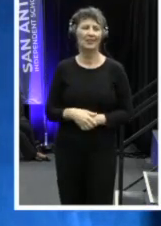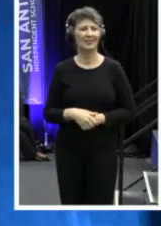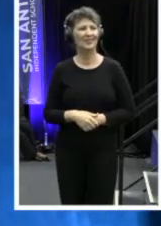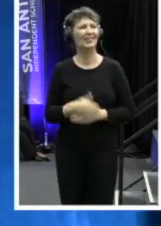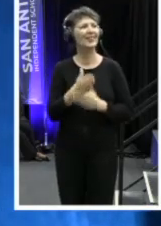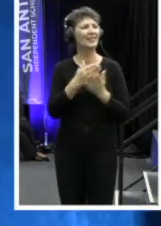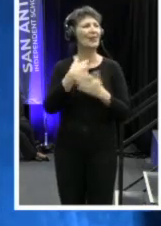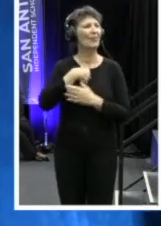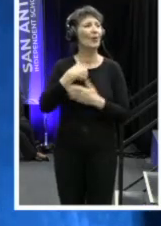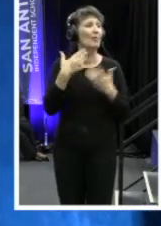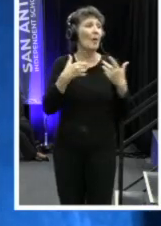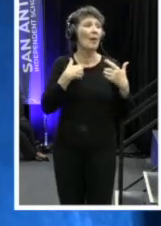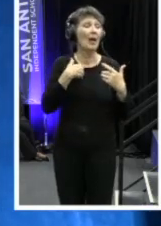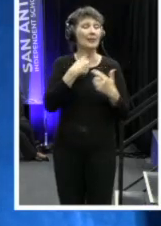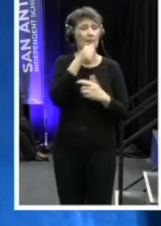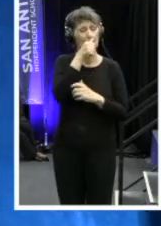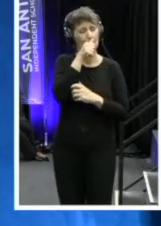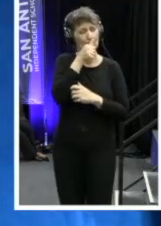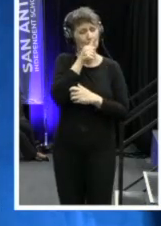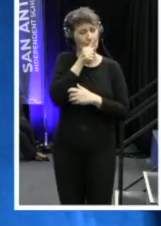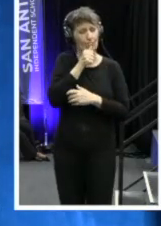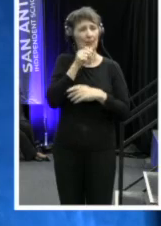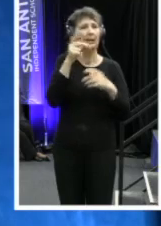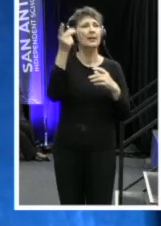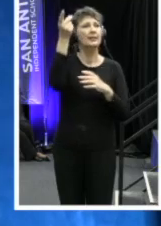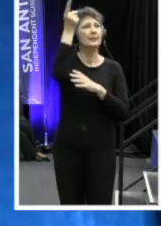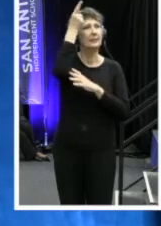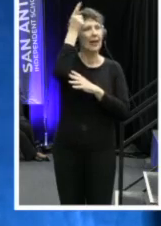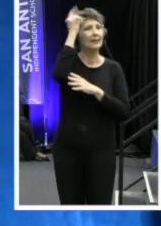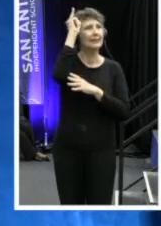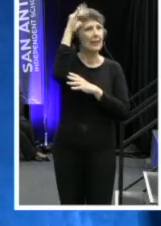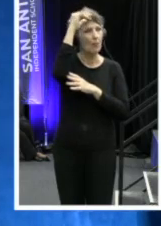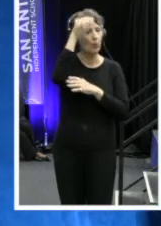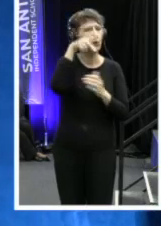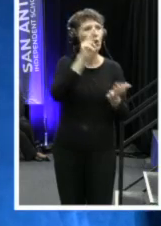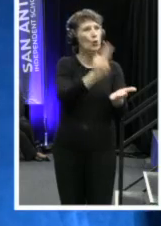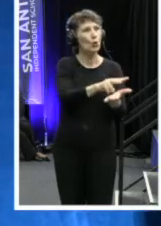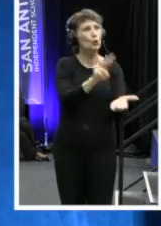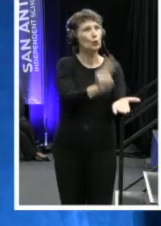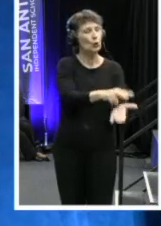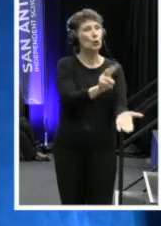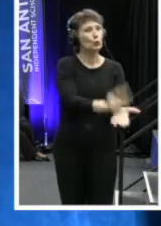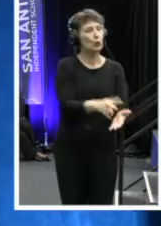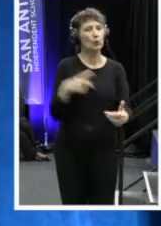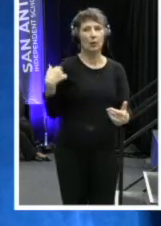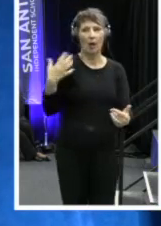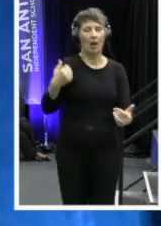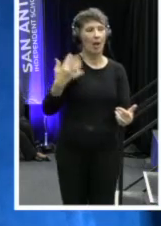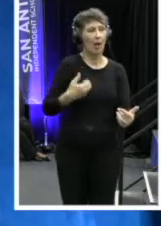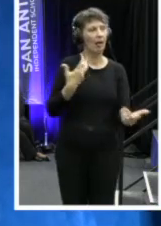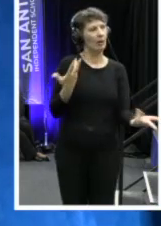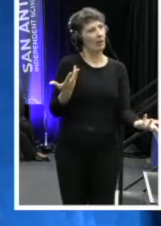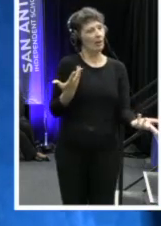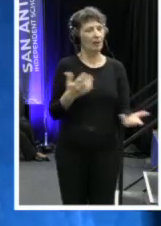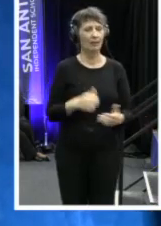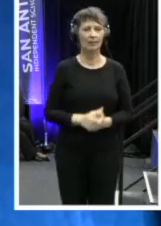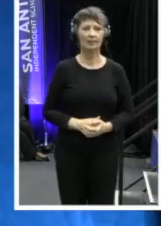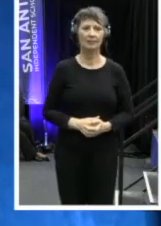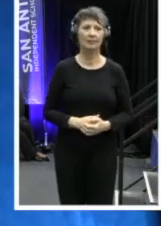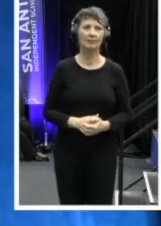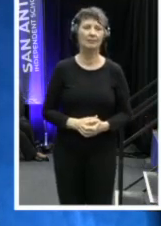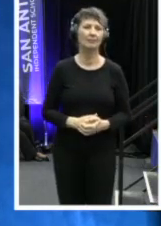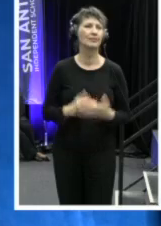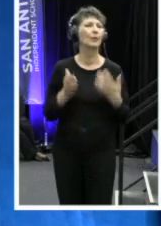Some of us may even have to endure the Dallas Cowboys losing in the playoffs for these past few years.